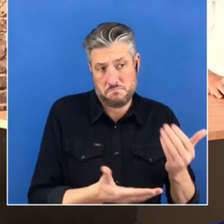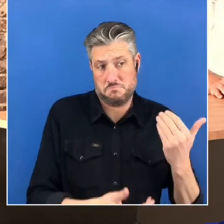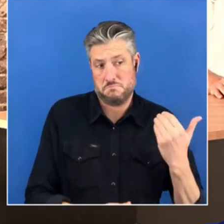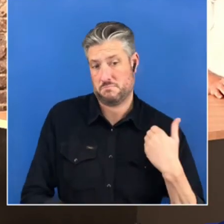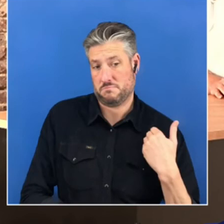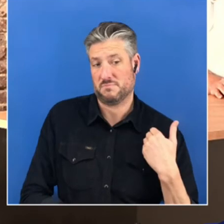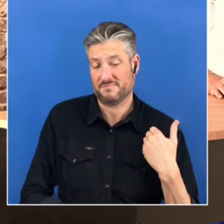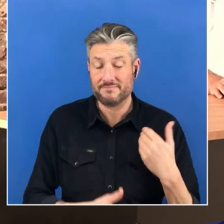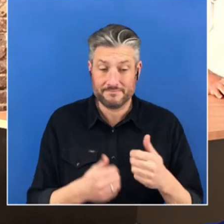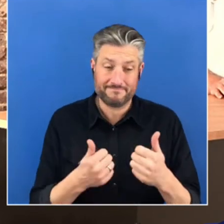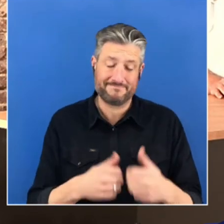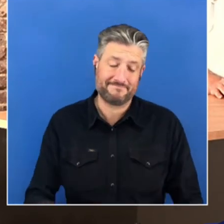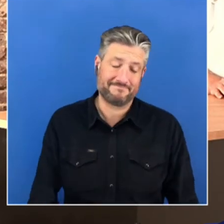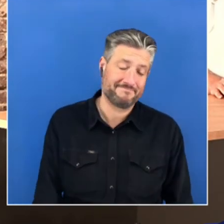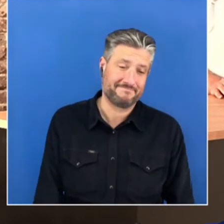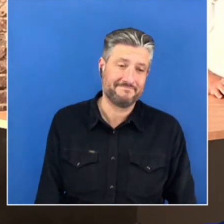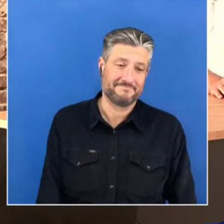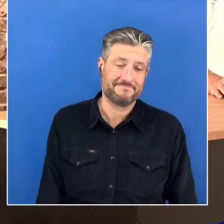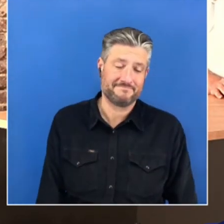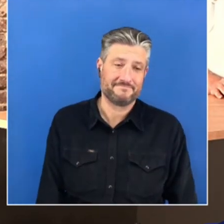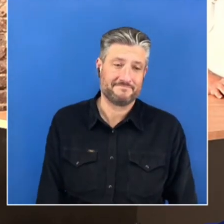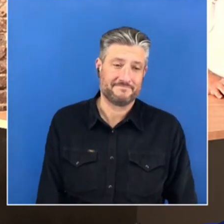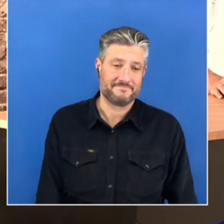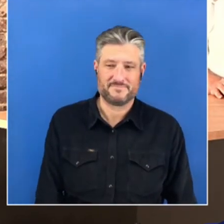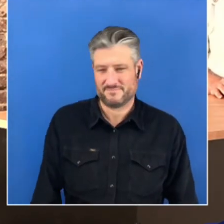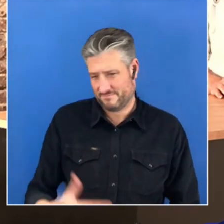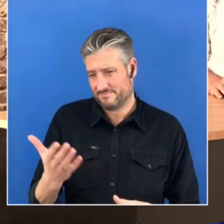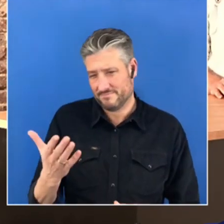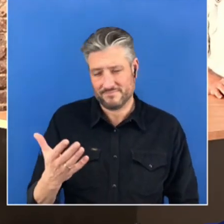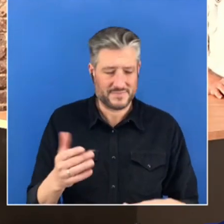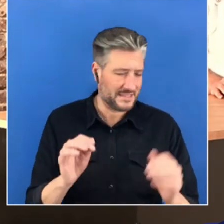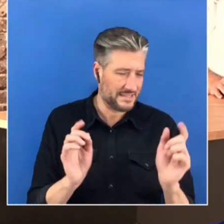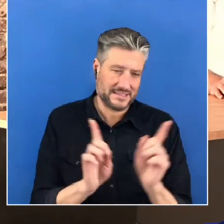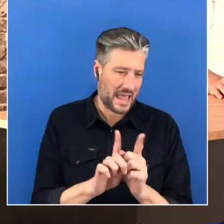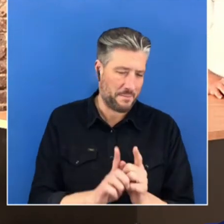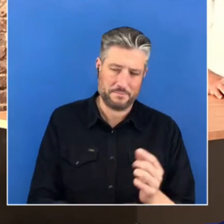Just to echo exactly what Jacqueline said, we keep an eye on